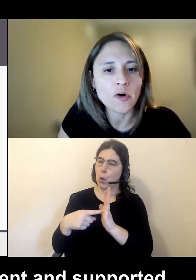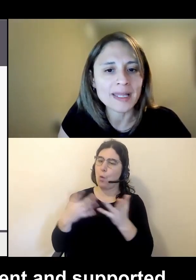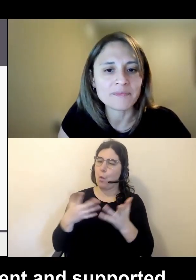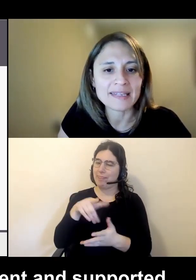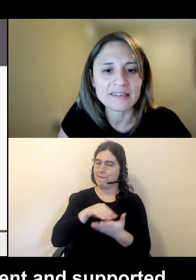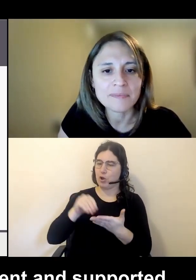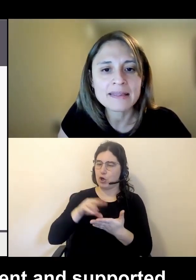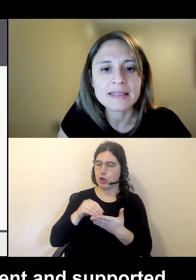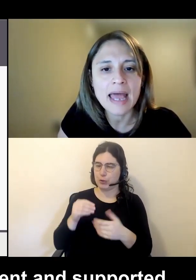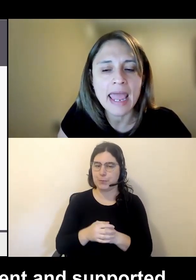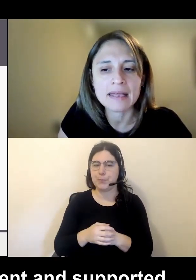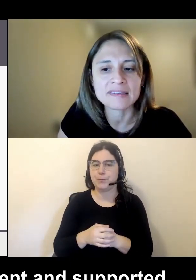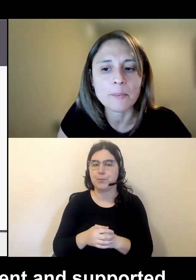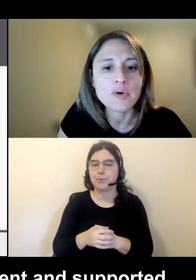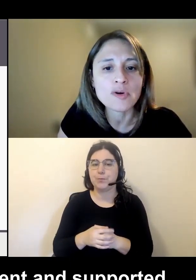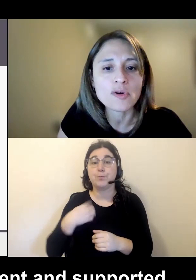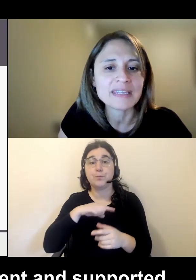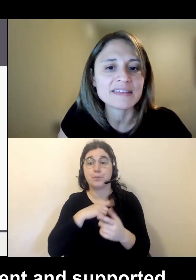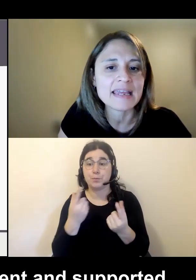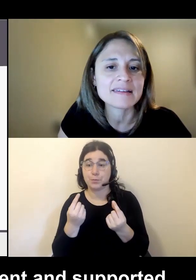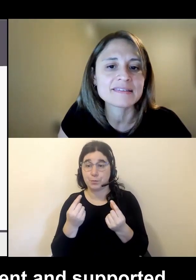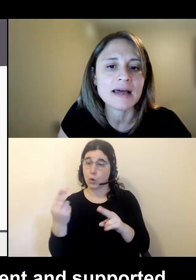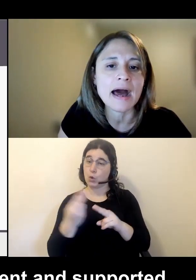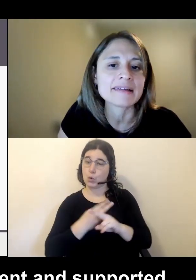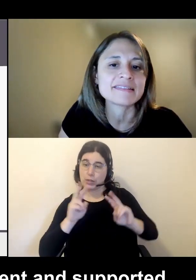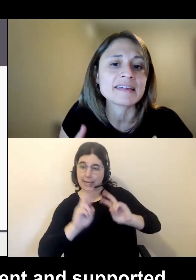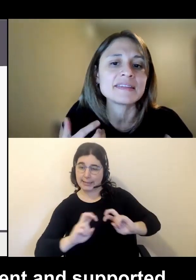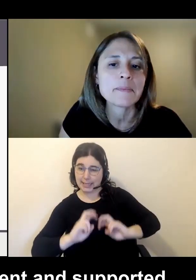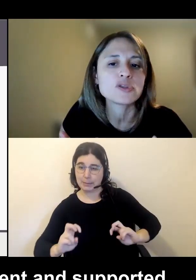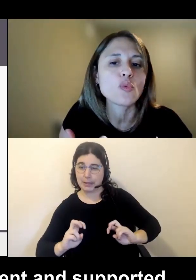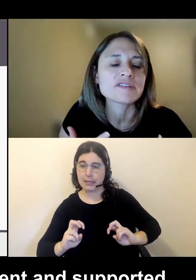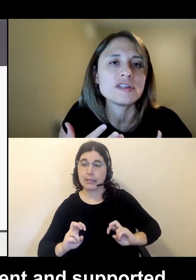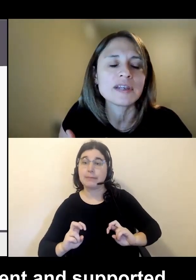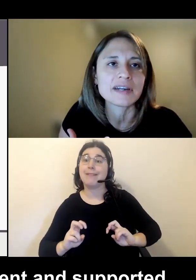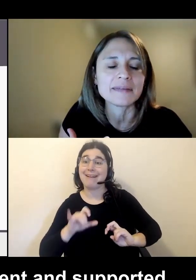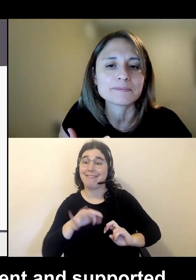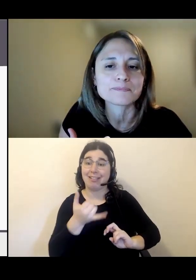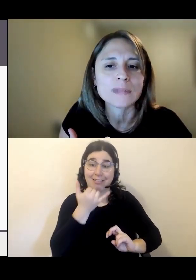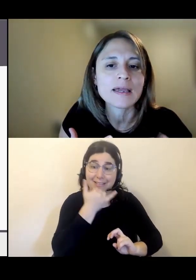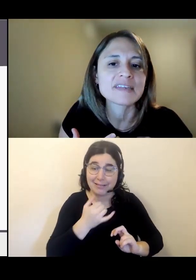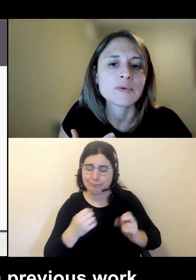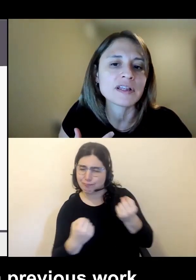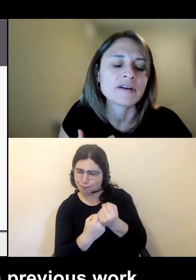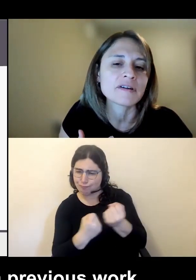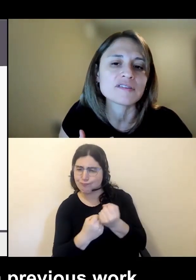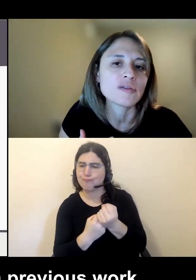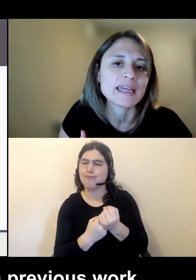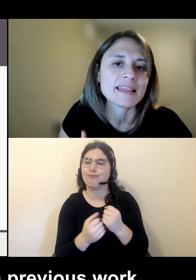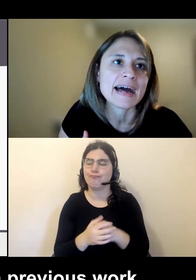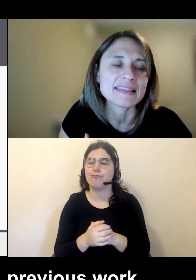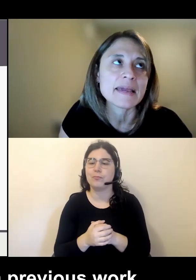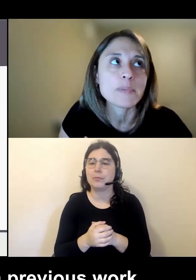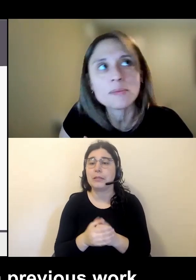we use formative assessment and supported the mistakes as a step towards new learning. Some of the learners